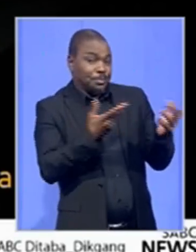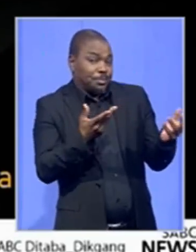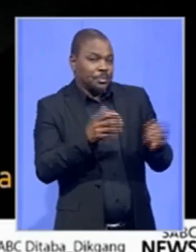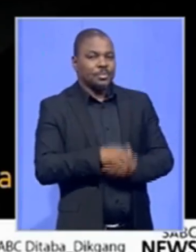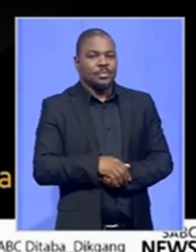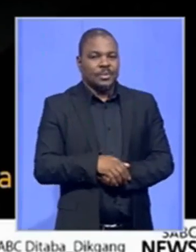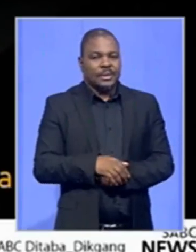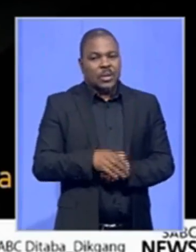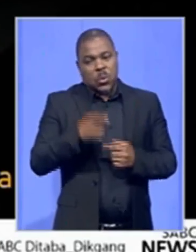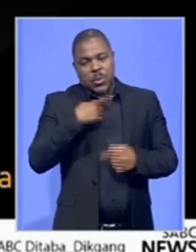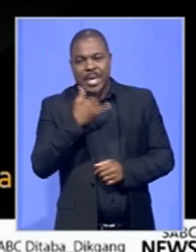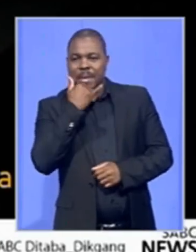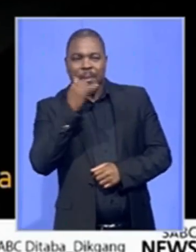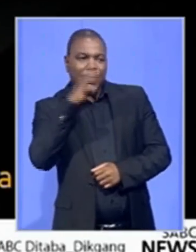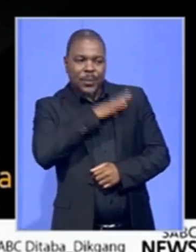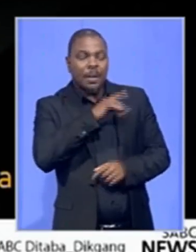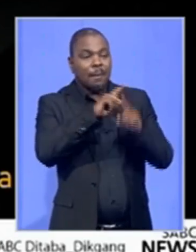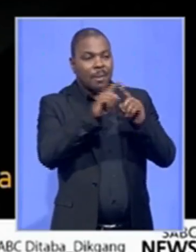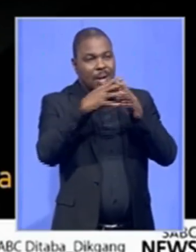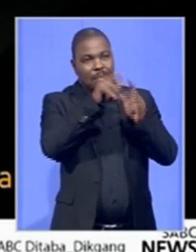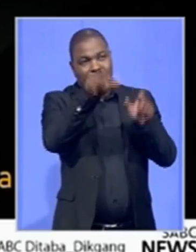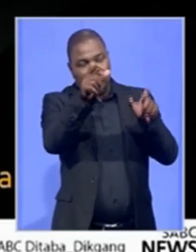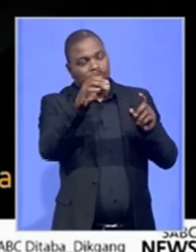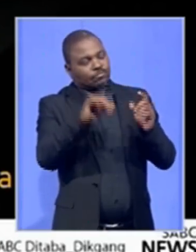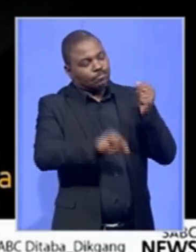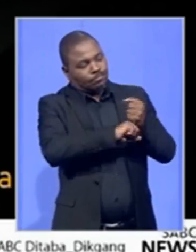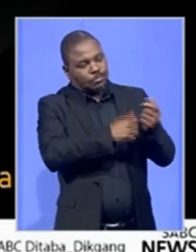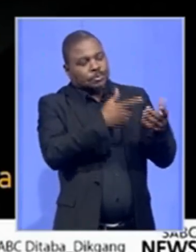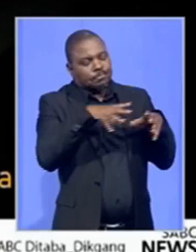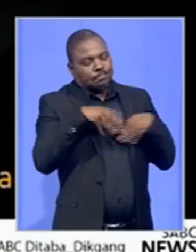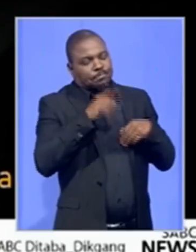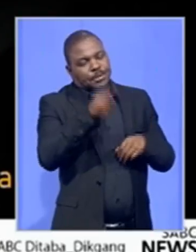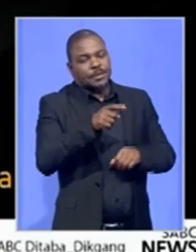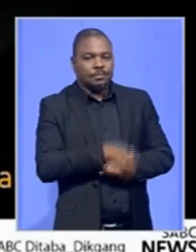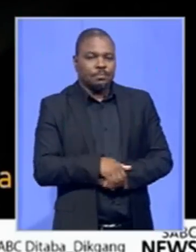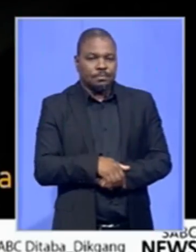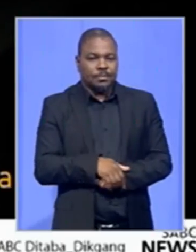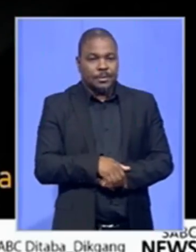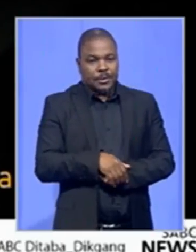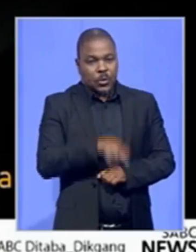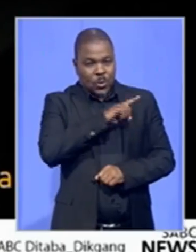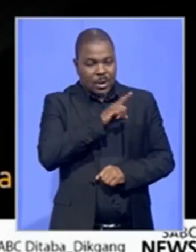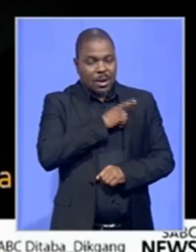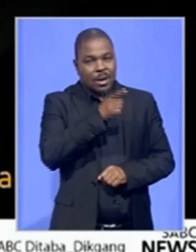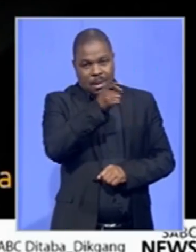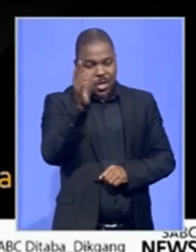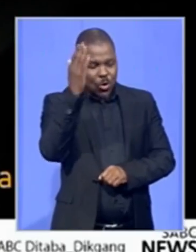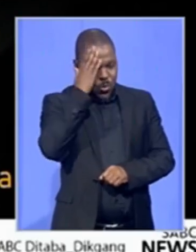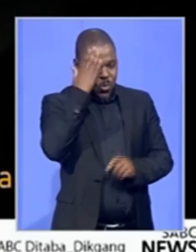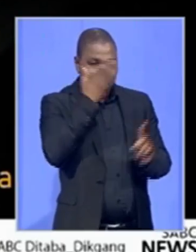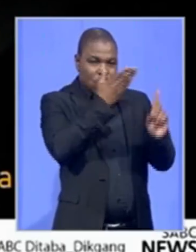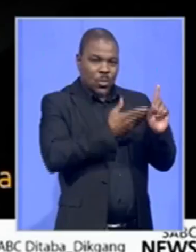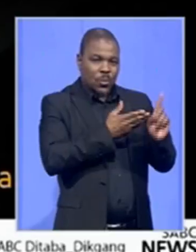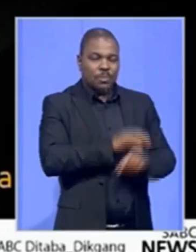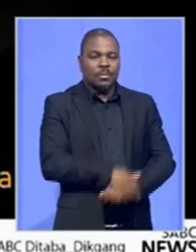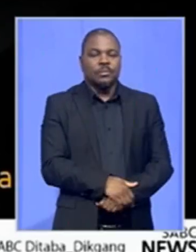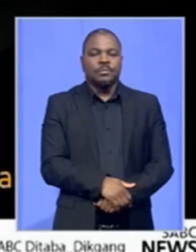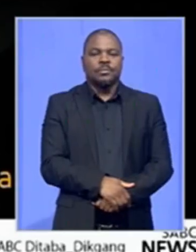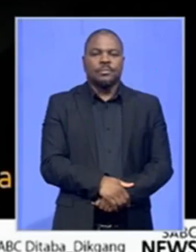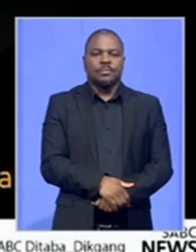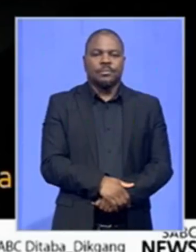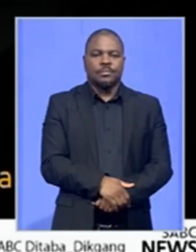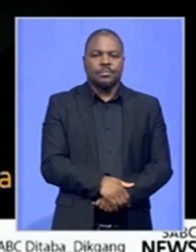La rona re sa mothabele. Re tlamehile wa mohela. Ke bona ba tswa melemo ya hae. Ke a mo